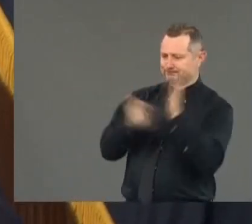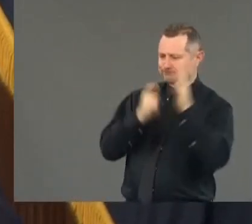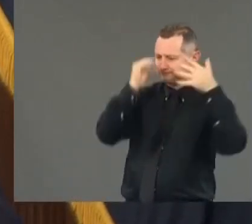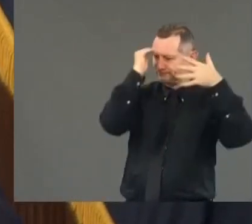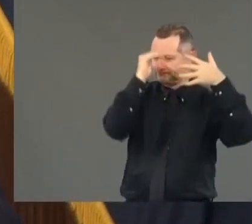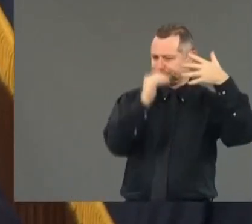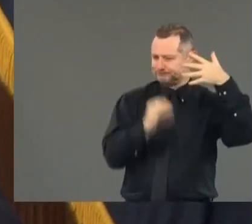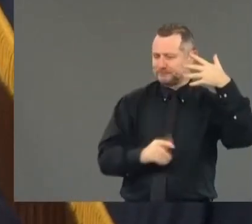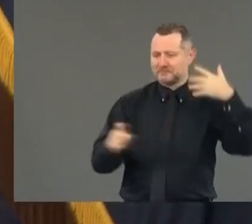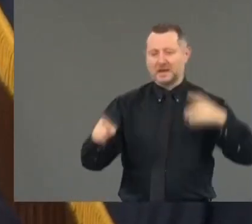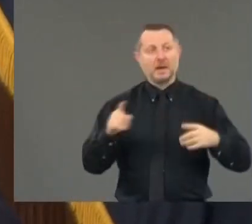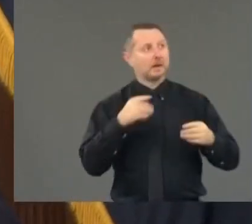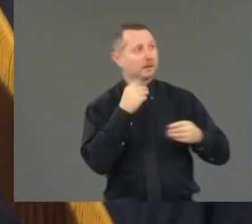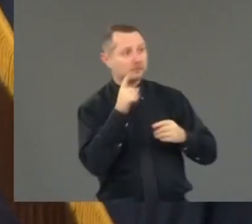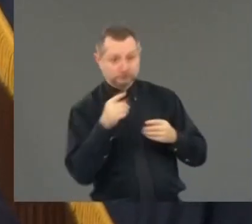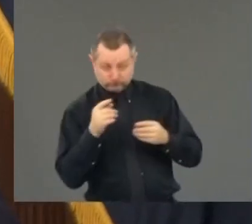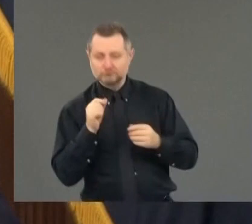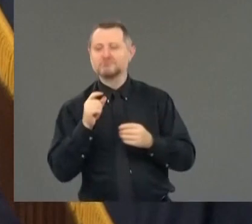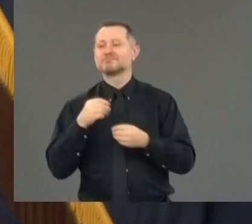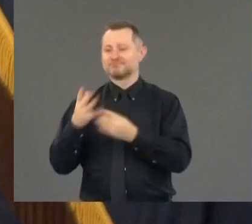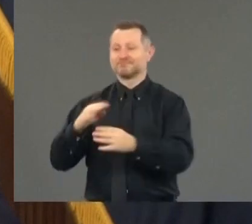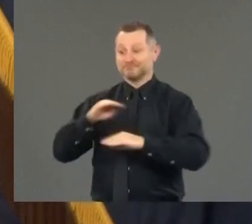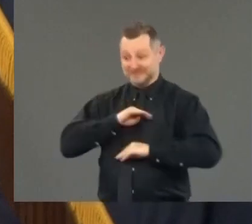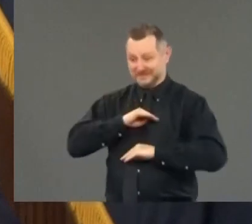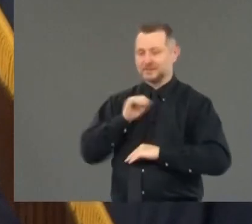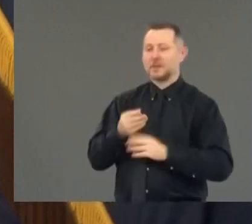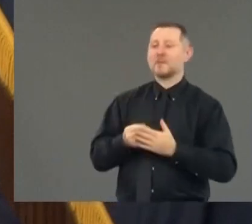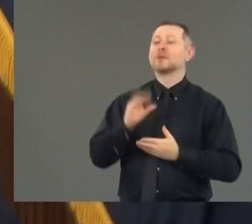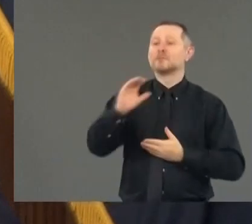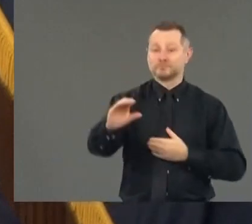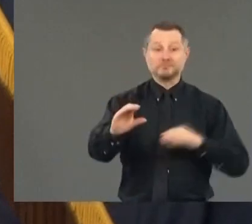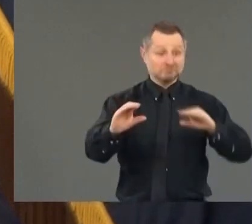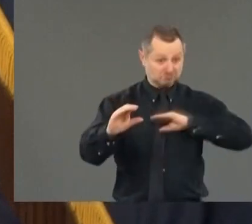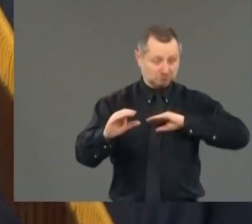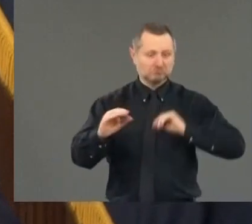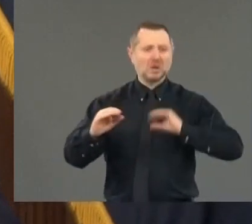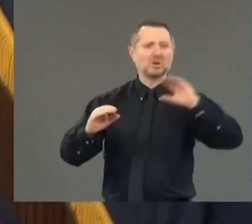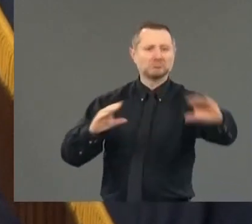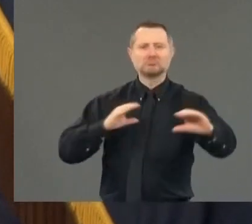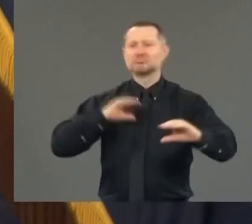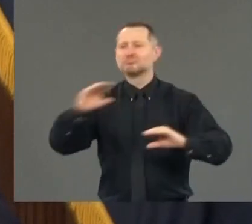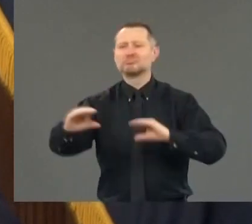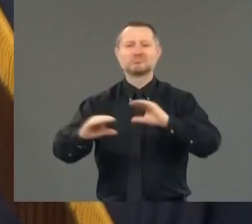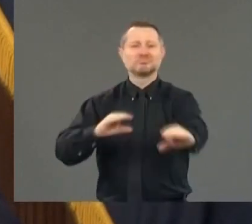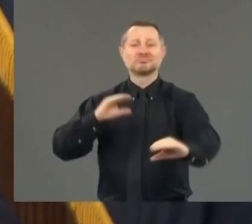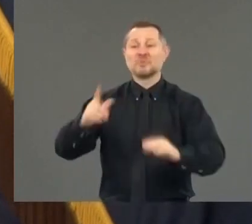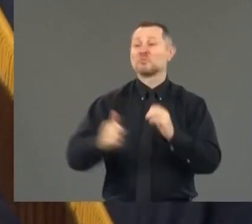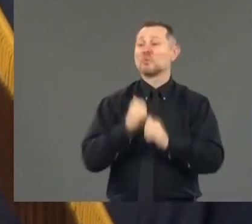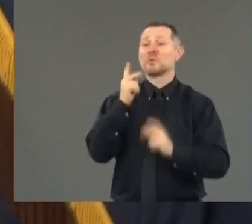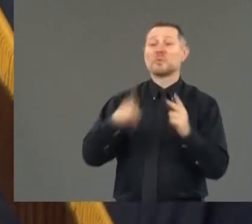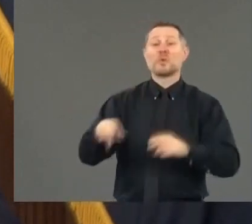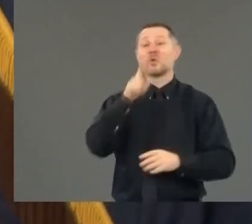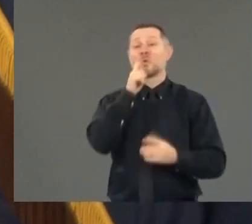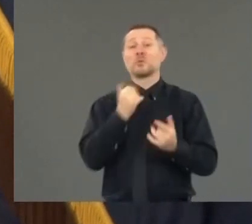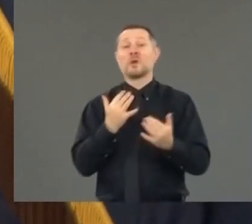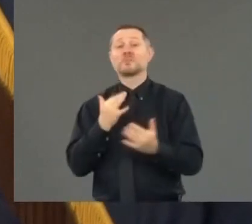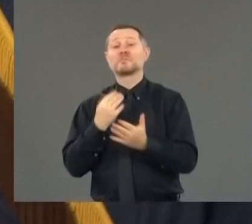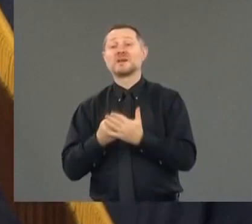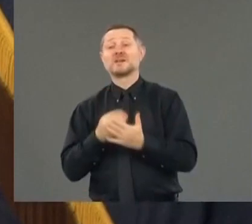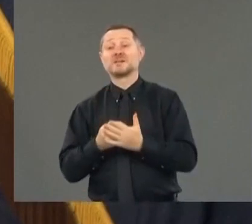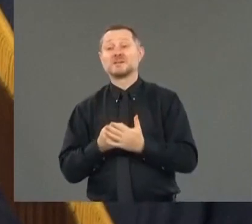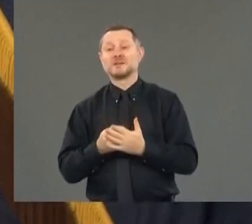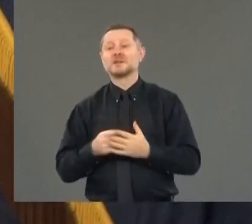met before they can get the funding. Most of the people who are still waiting for checks now